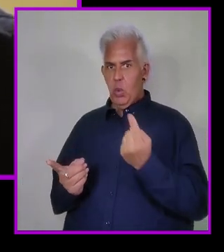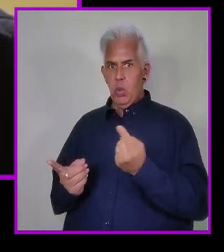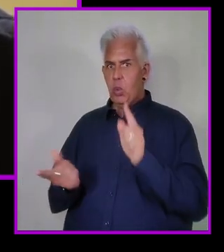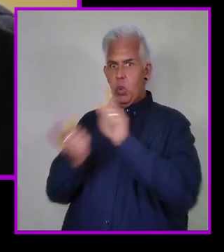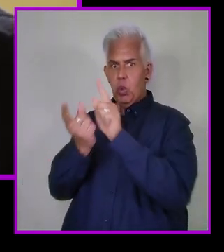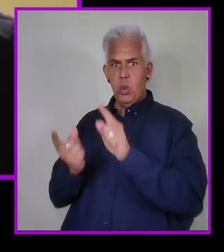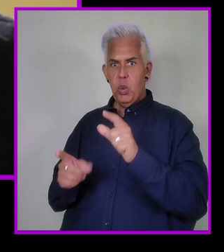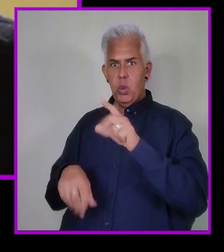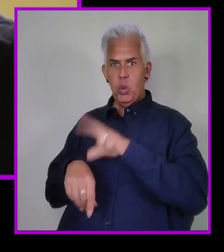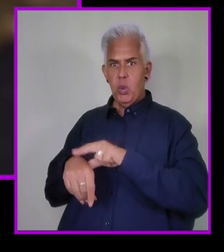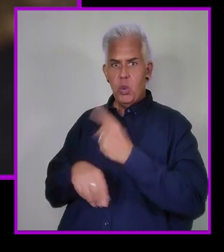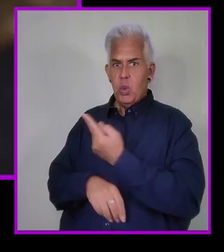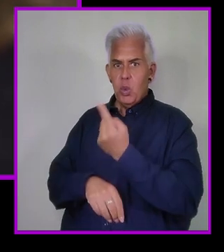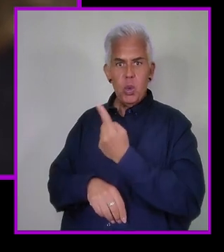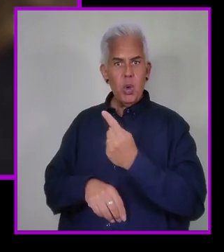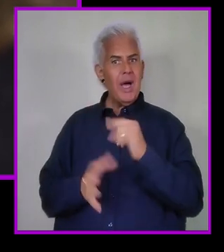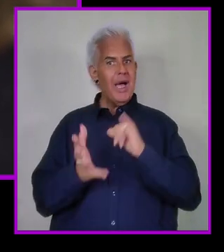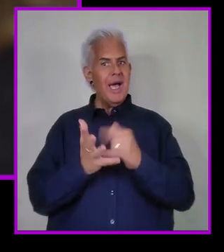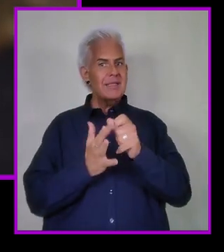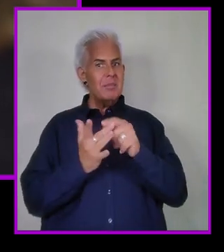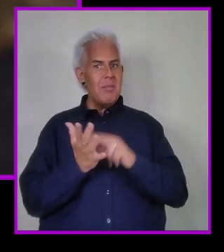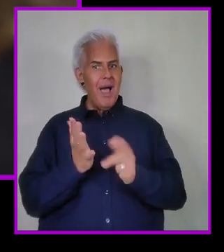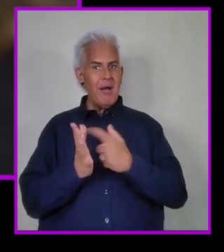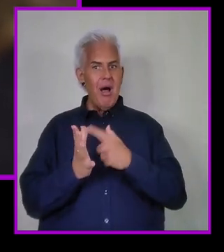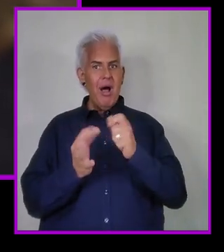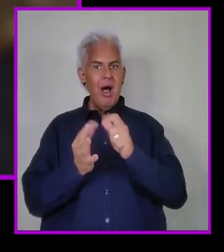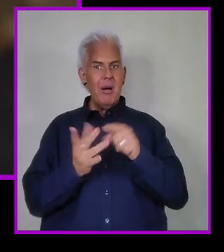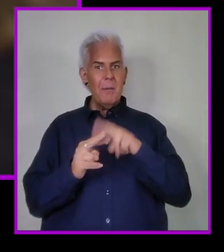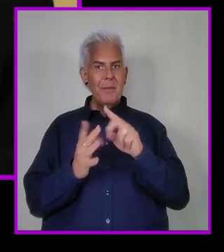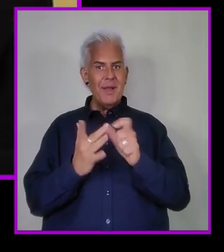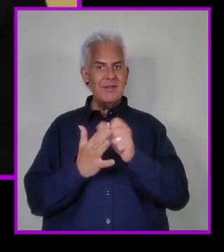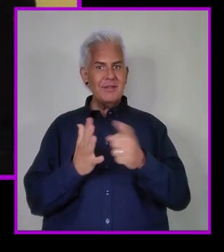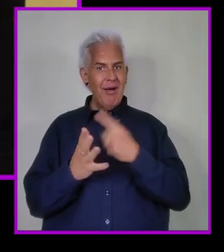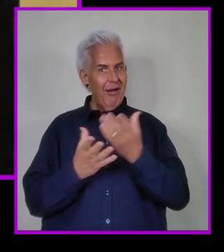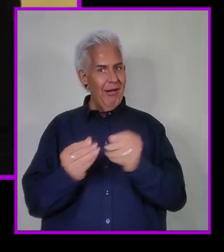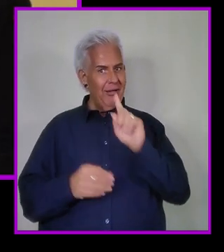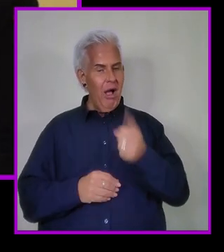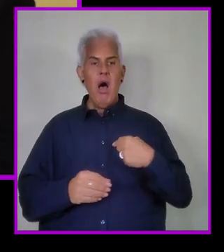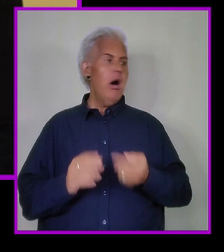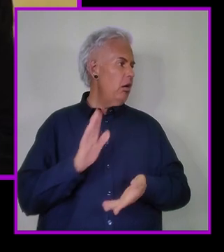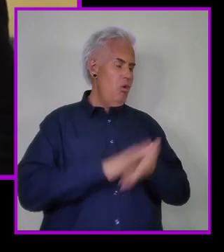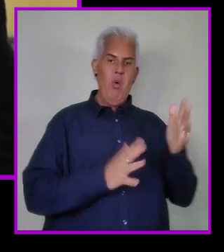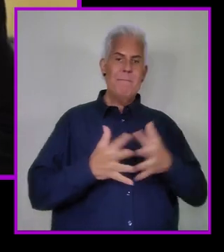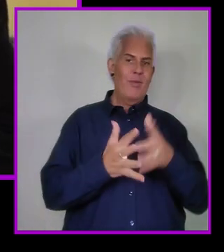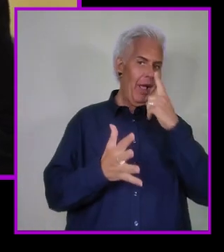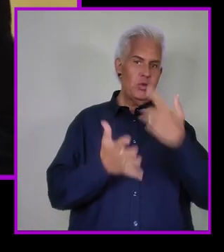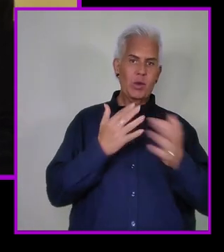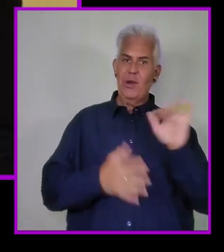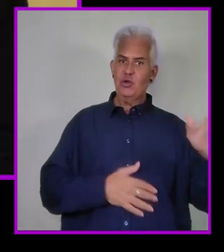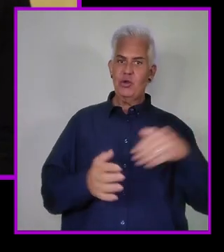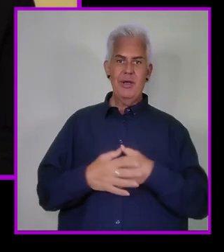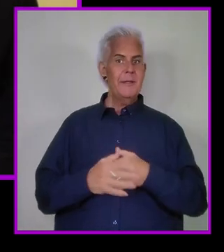see? What doctor do we go to? Spina bifida cannot be fixed, I'm afraid. Okay, we'll go back to America. They'll be able to do something